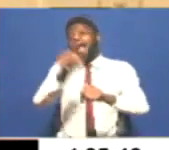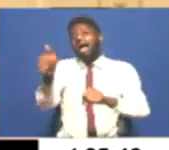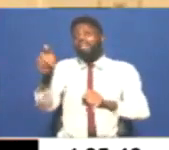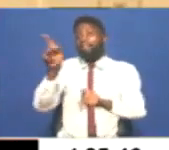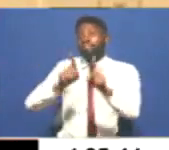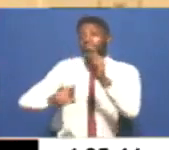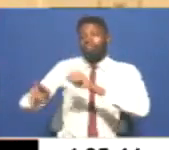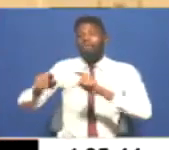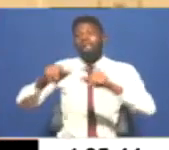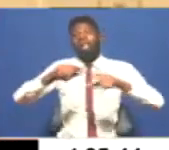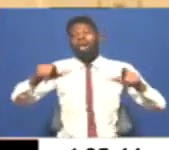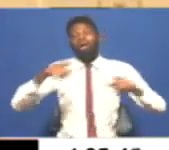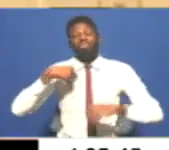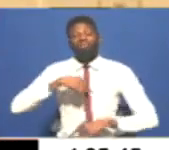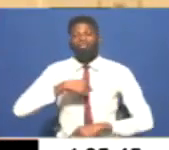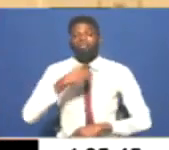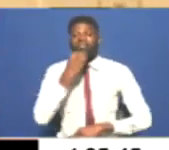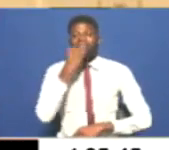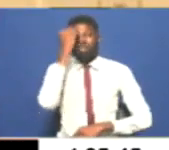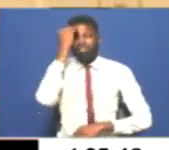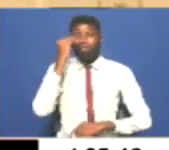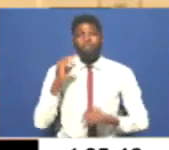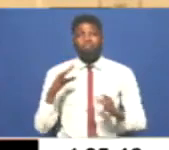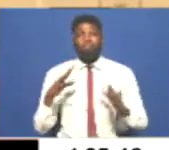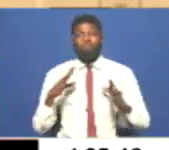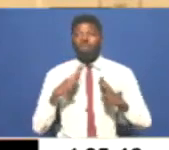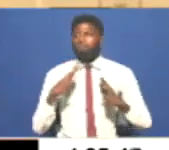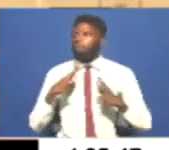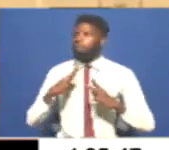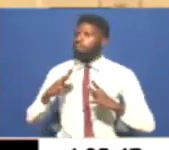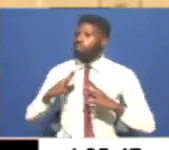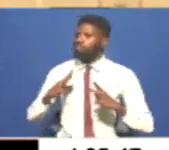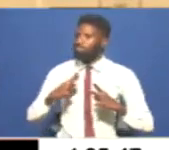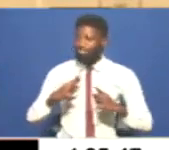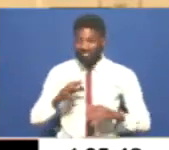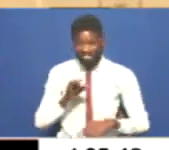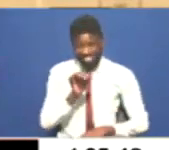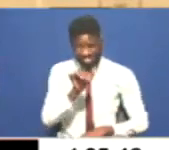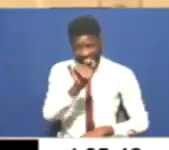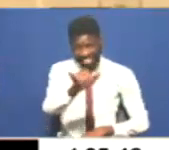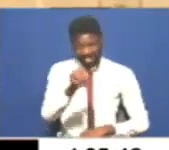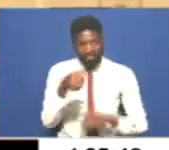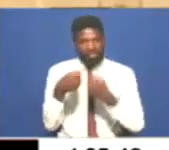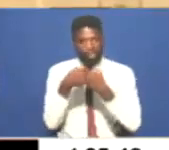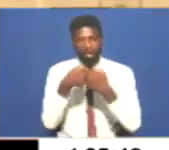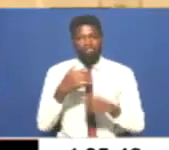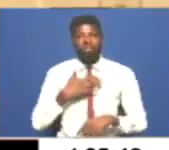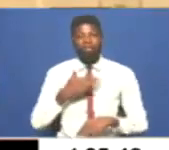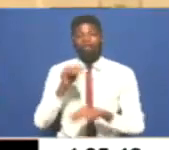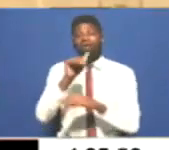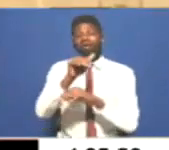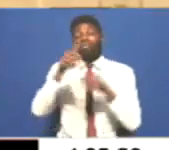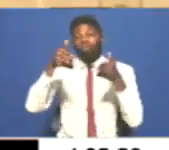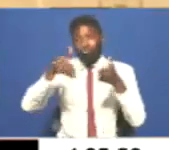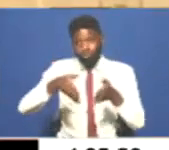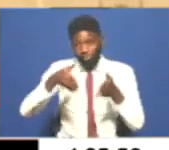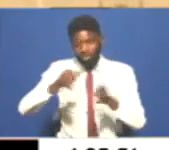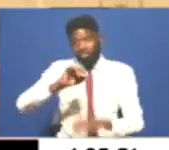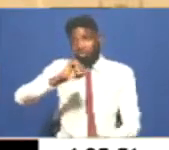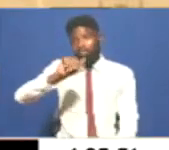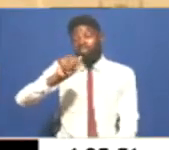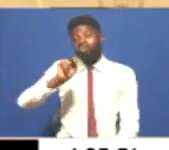okay. That is my challenge today, January the 9th,